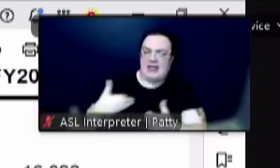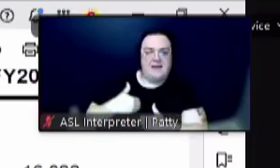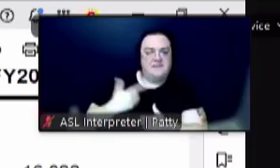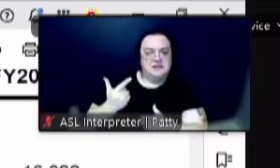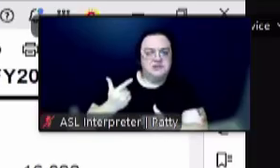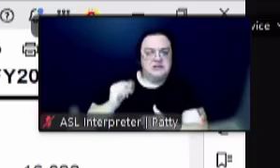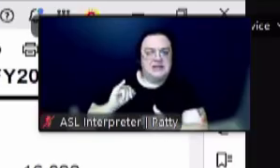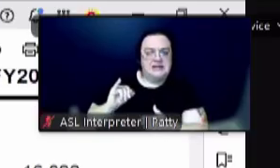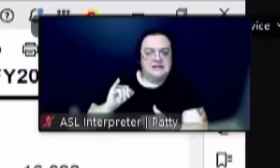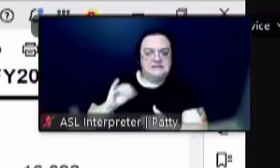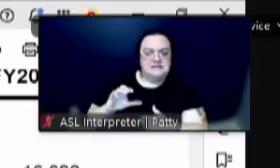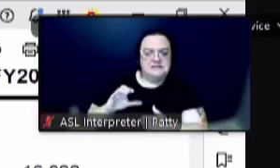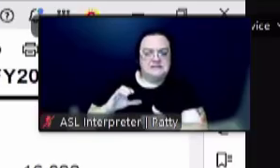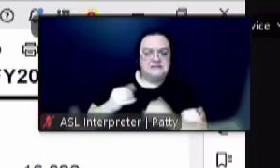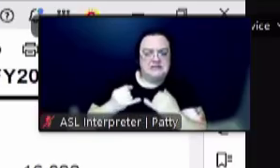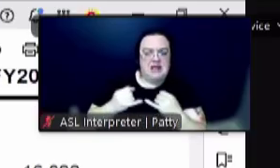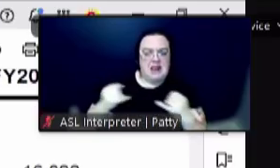before?